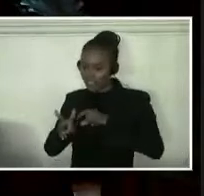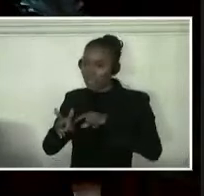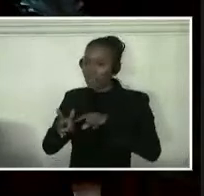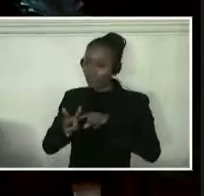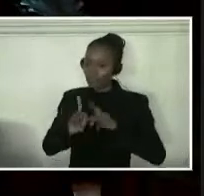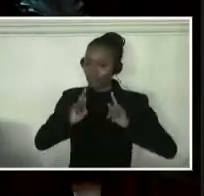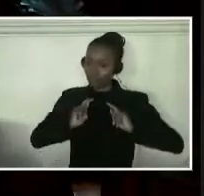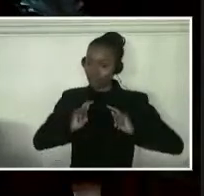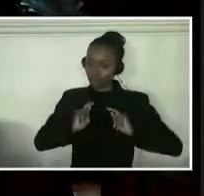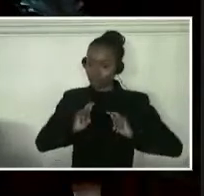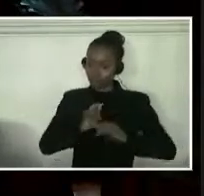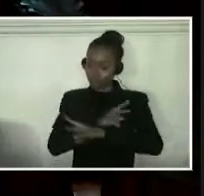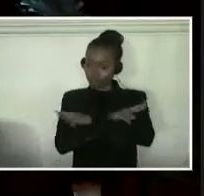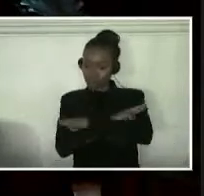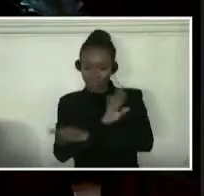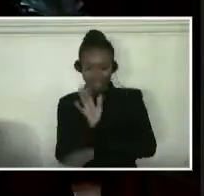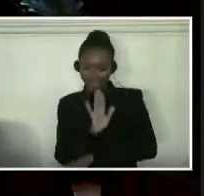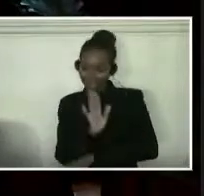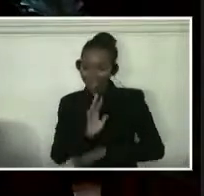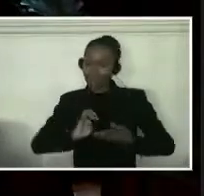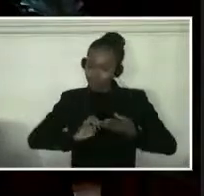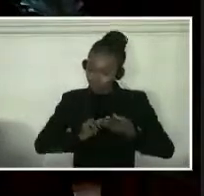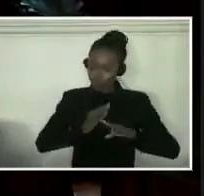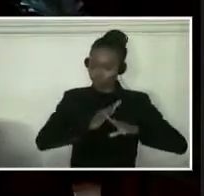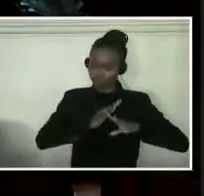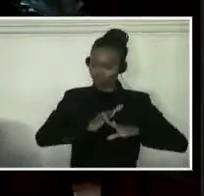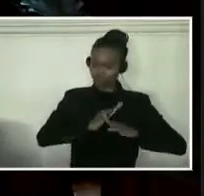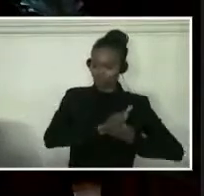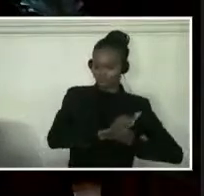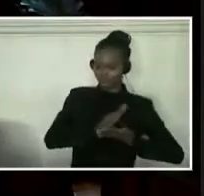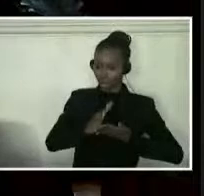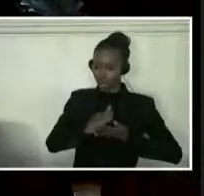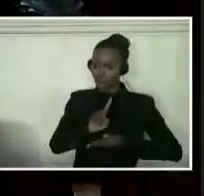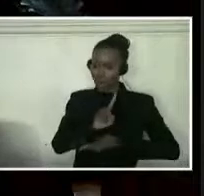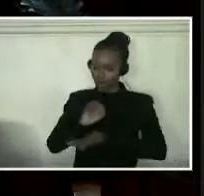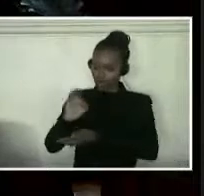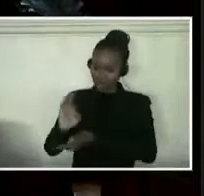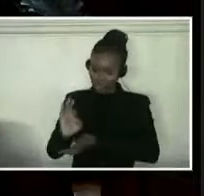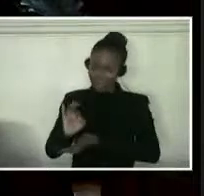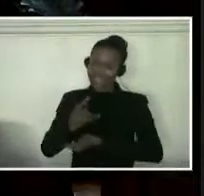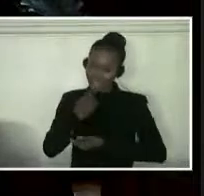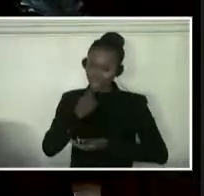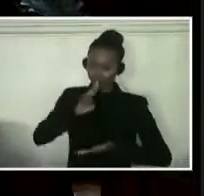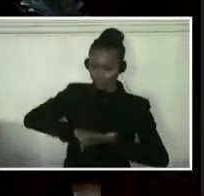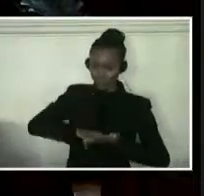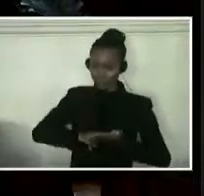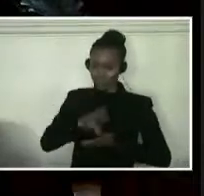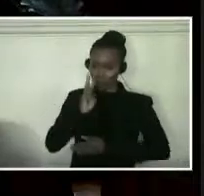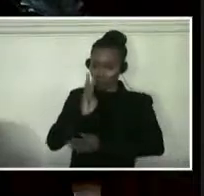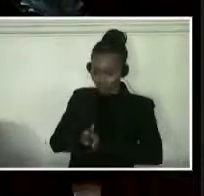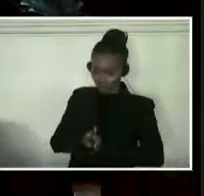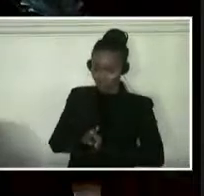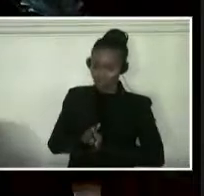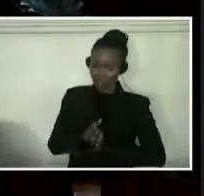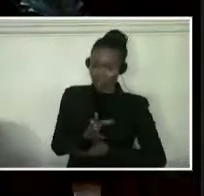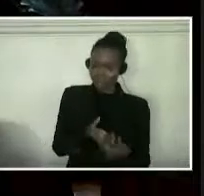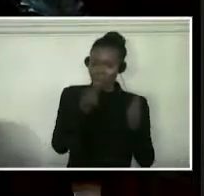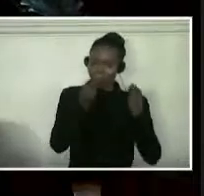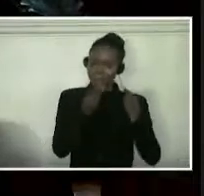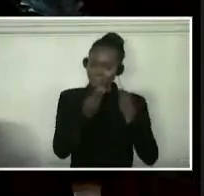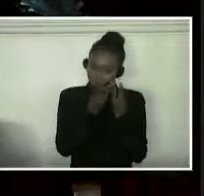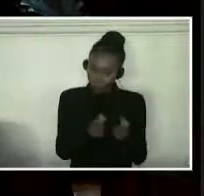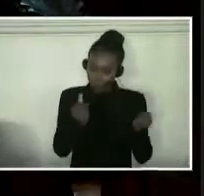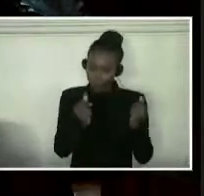transmission of hiv from mother to child it's a commitment that we are making crucially we are ready to start